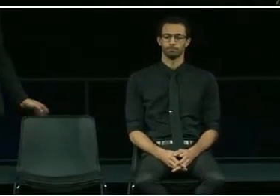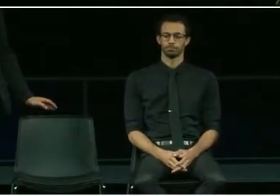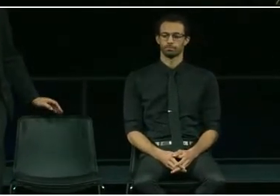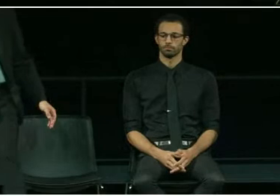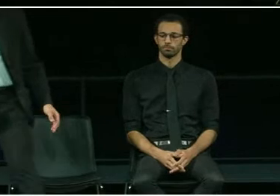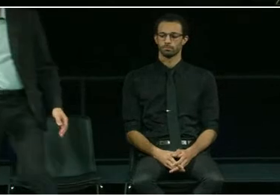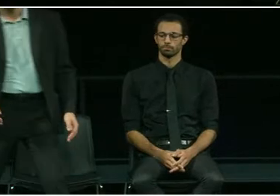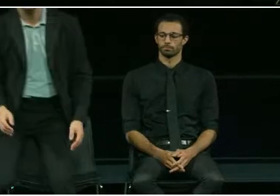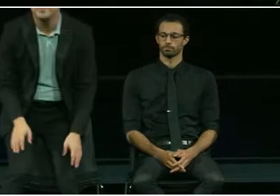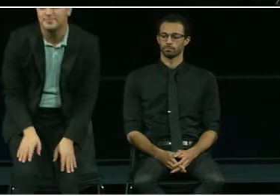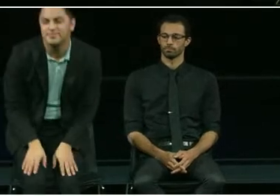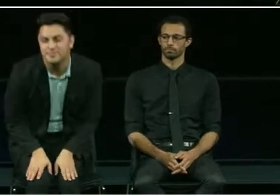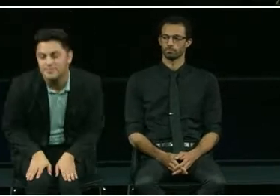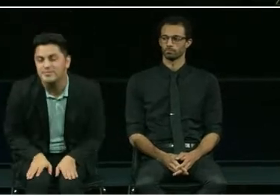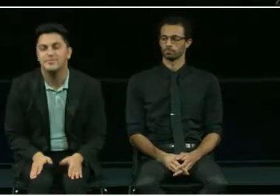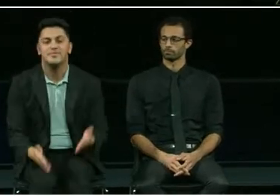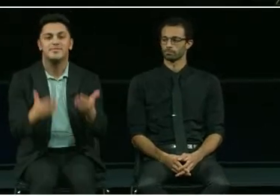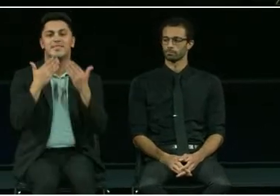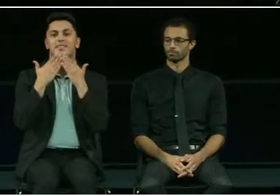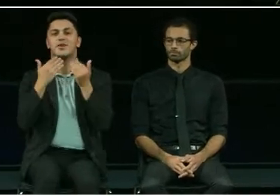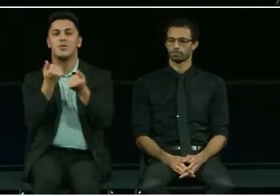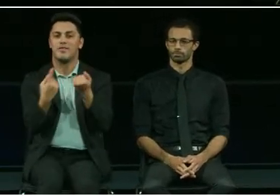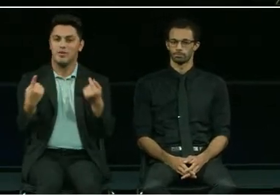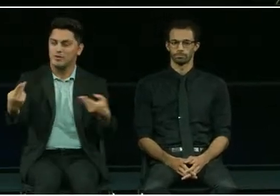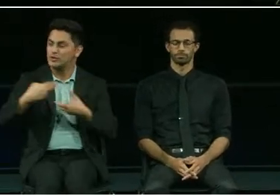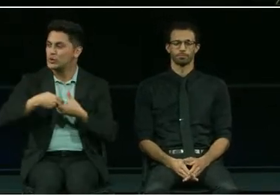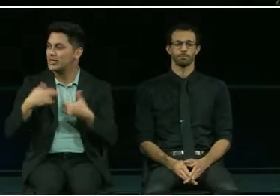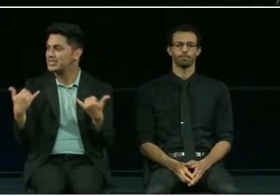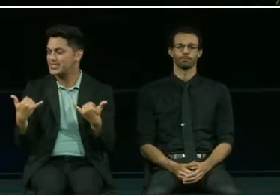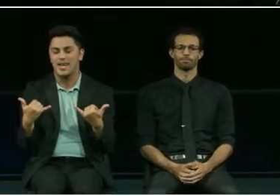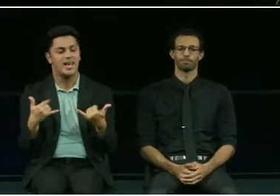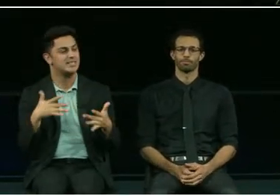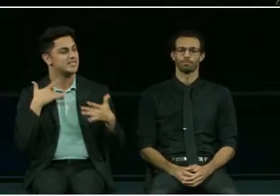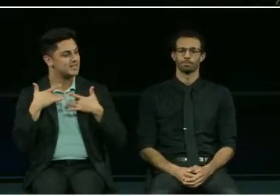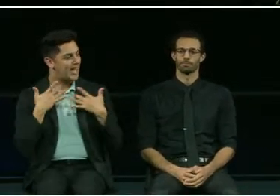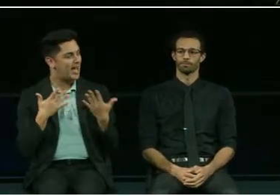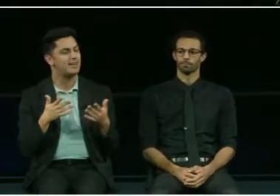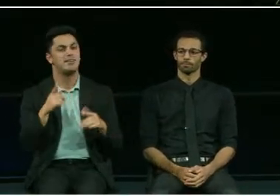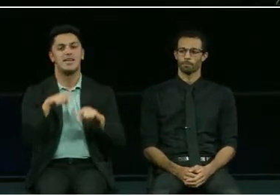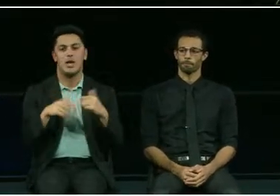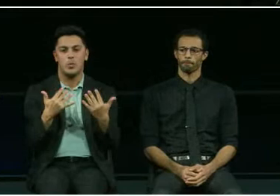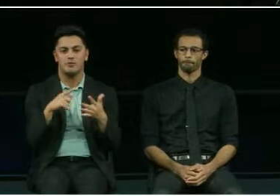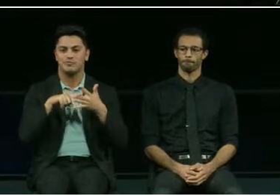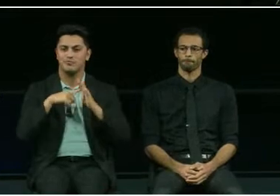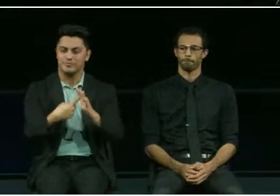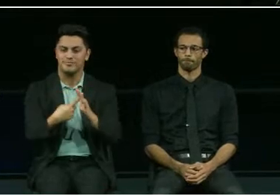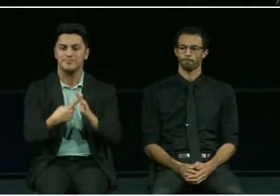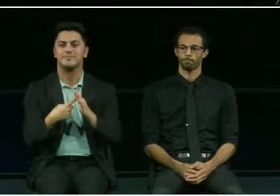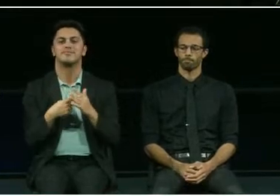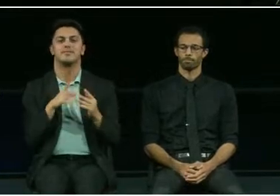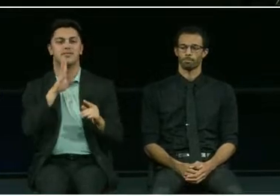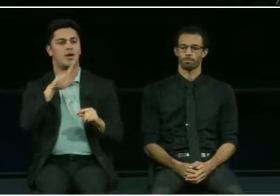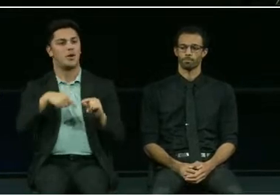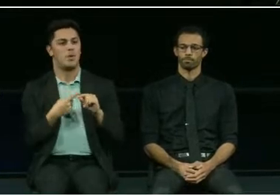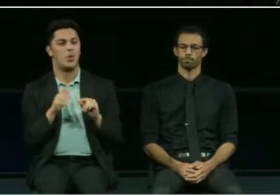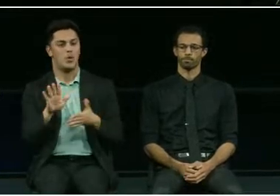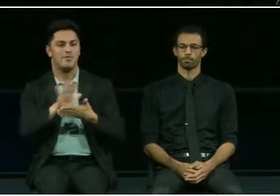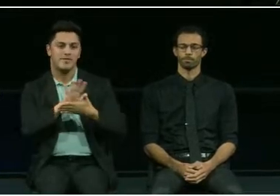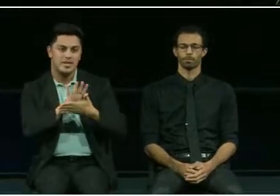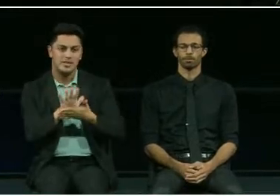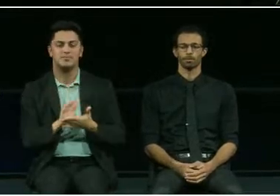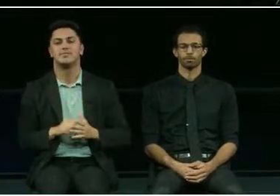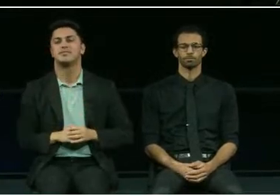Well, thank you everyone for being here with us today. This is so exciting. I can't wait to jump in and talk about your